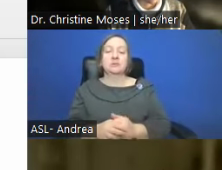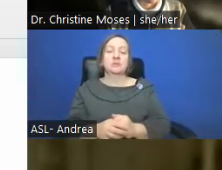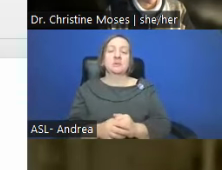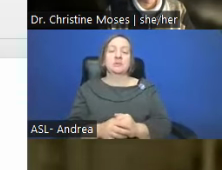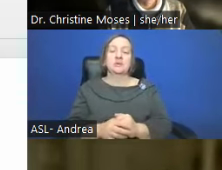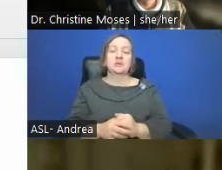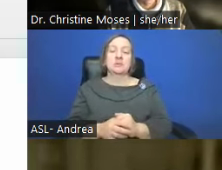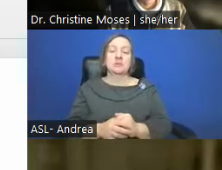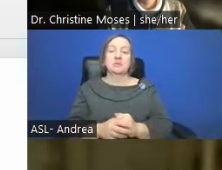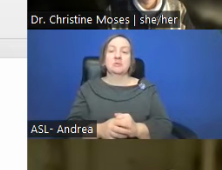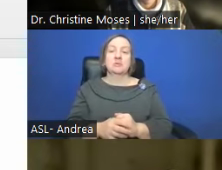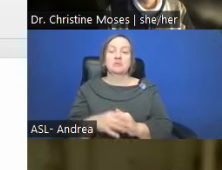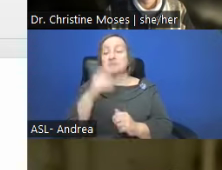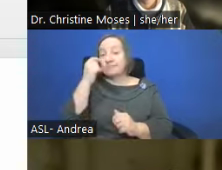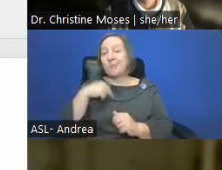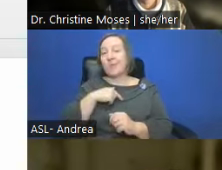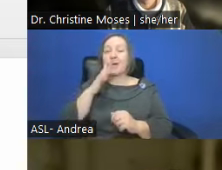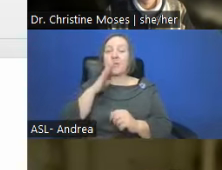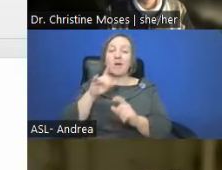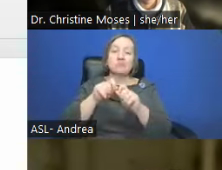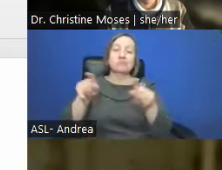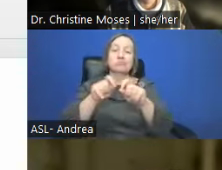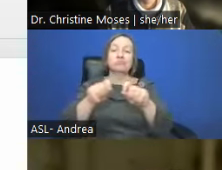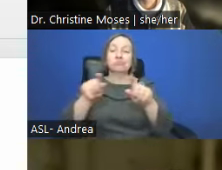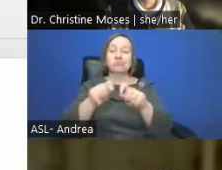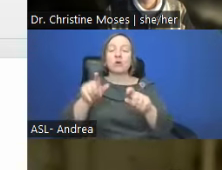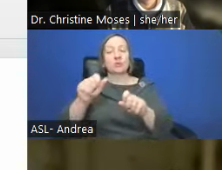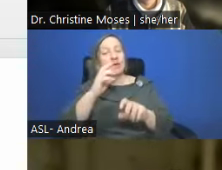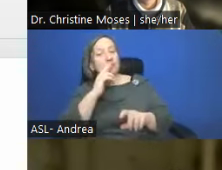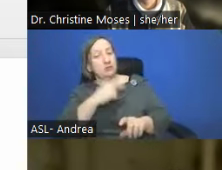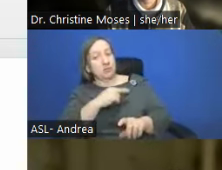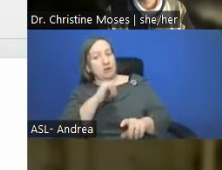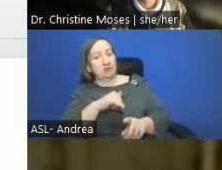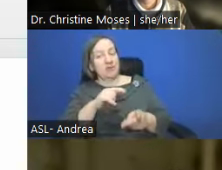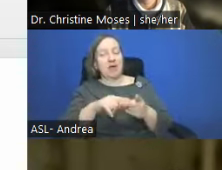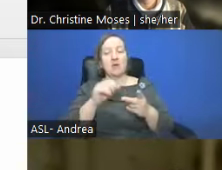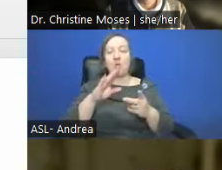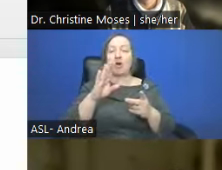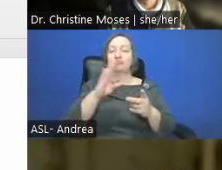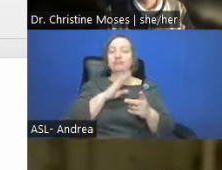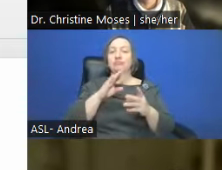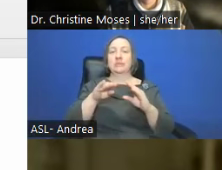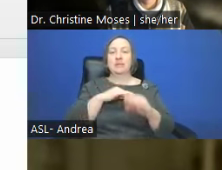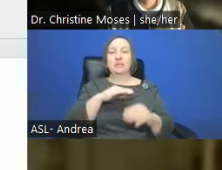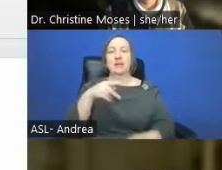either as a response to a public meeting notice or directly to